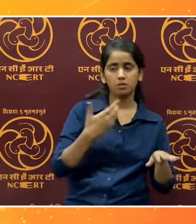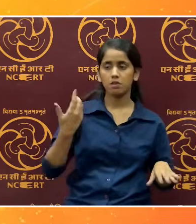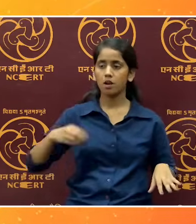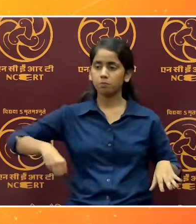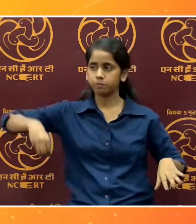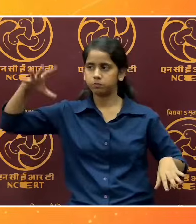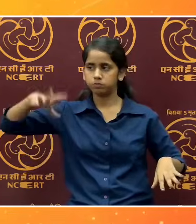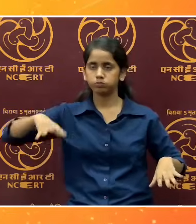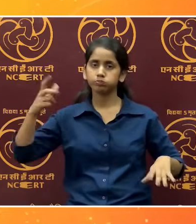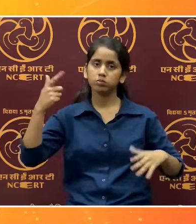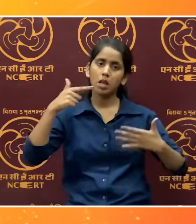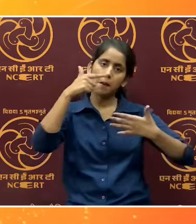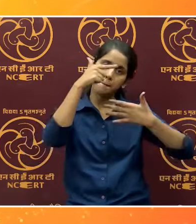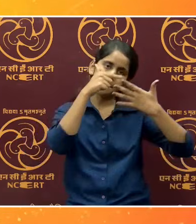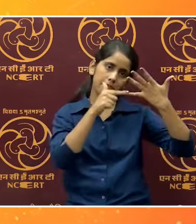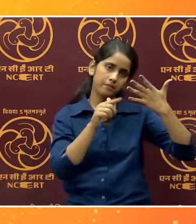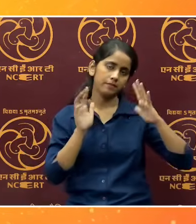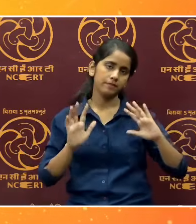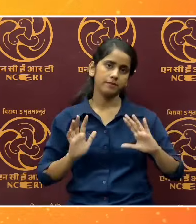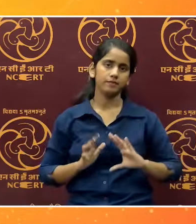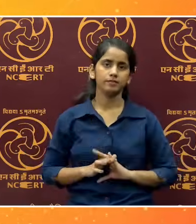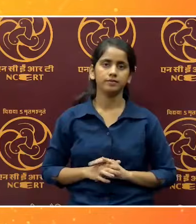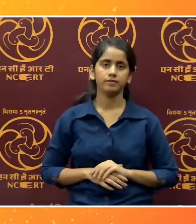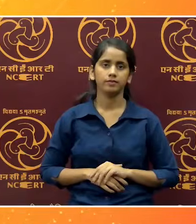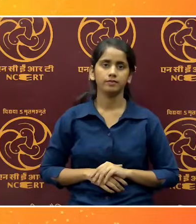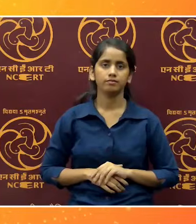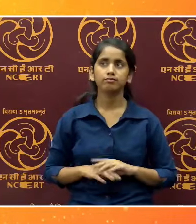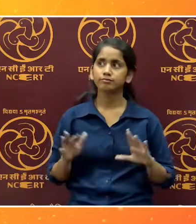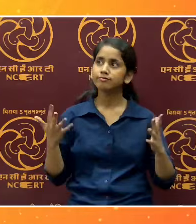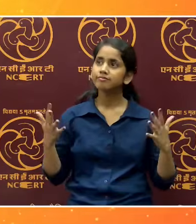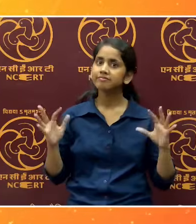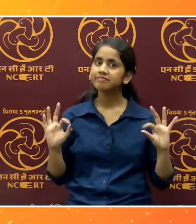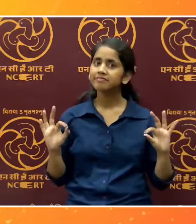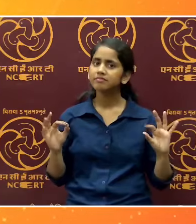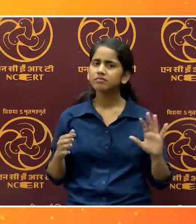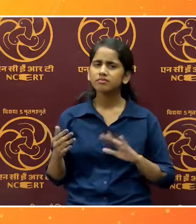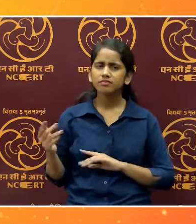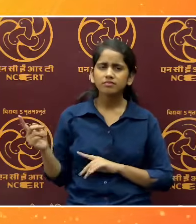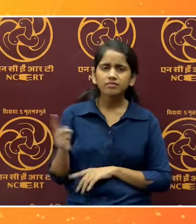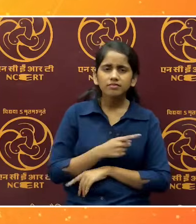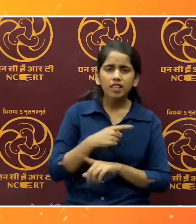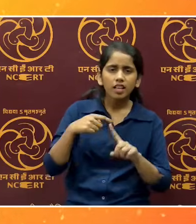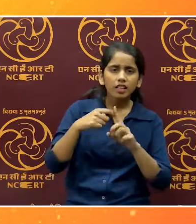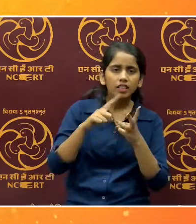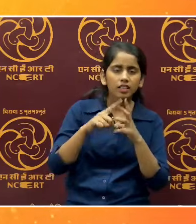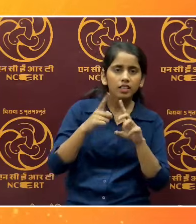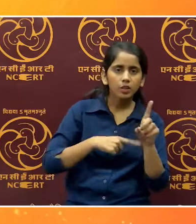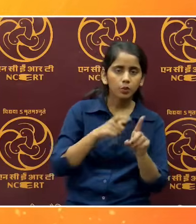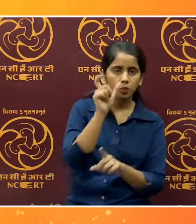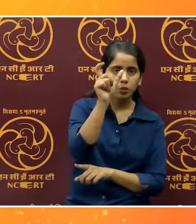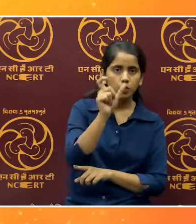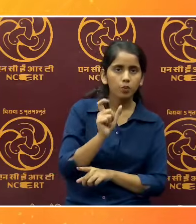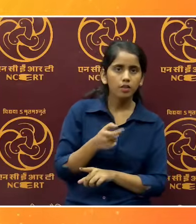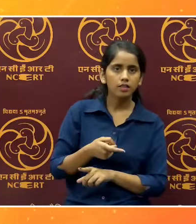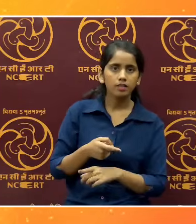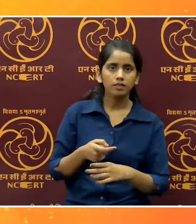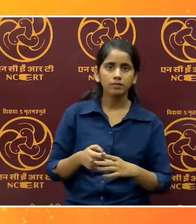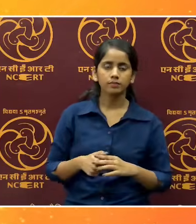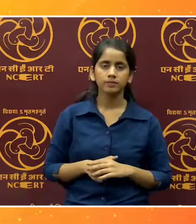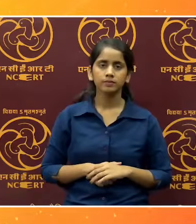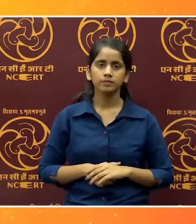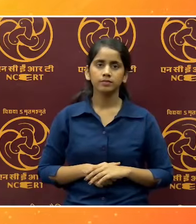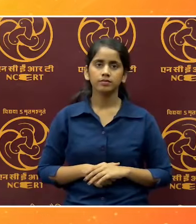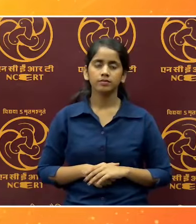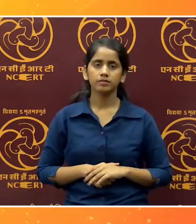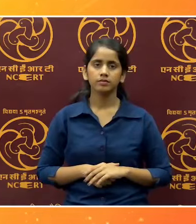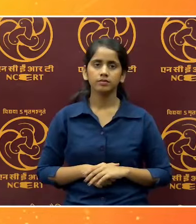and octopus. amazing, ma'am. Yes. So, can we come towards the keywords of our today's poem?